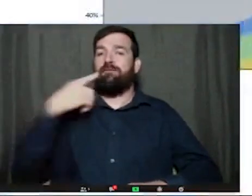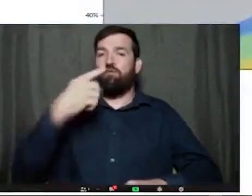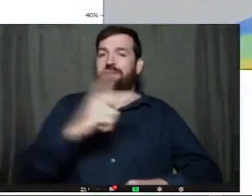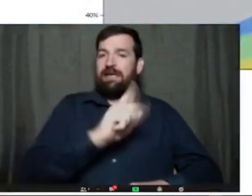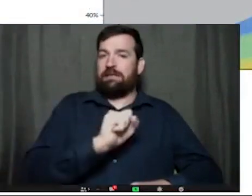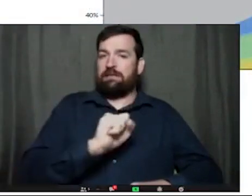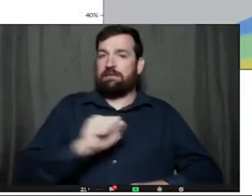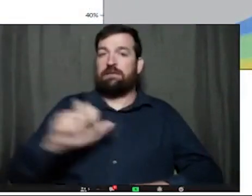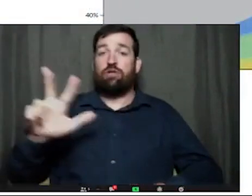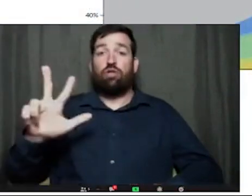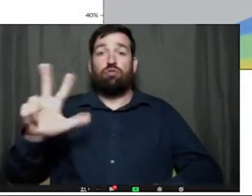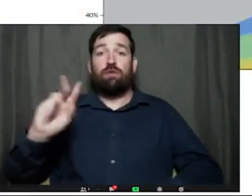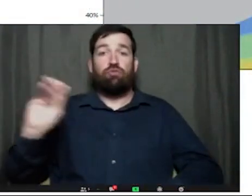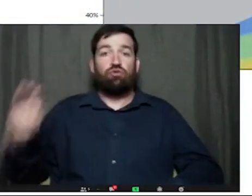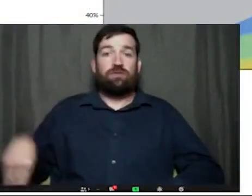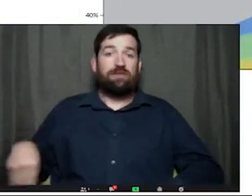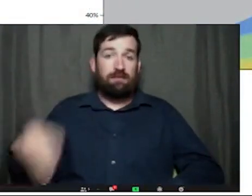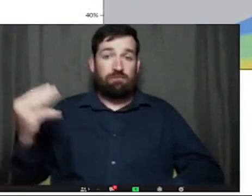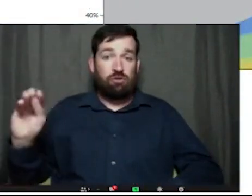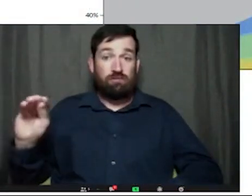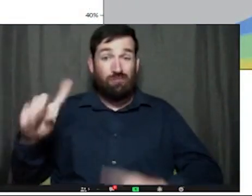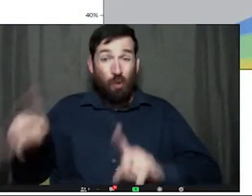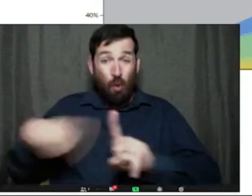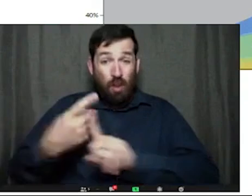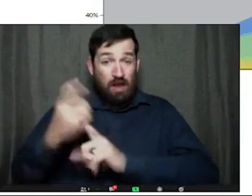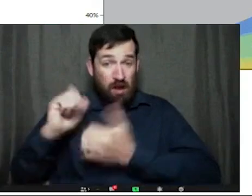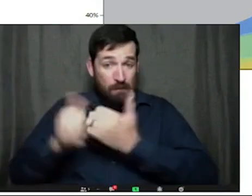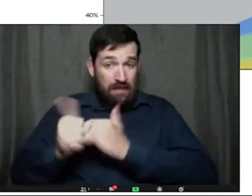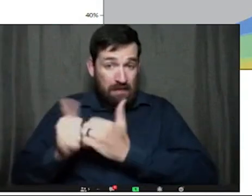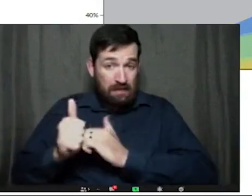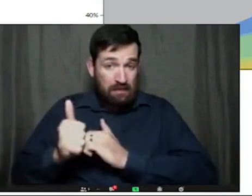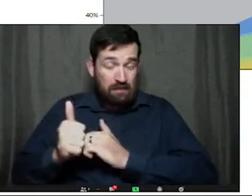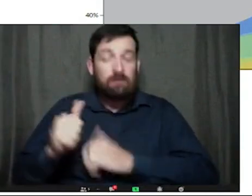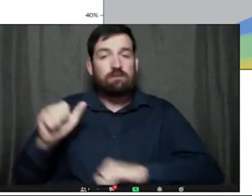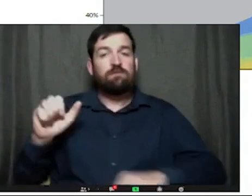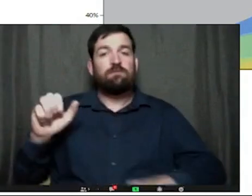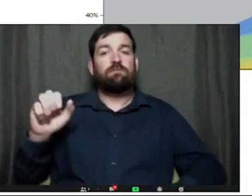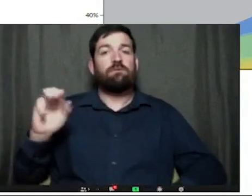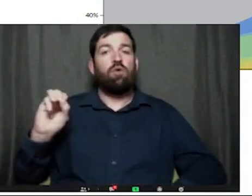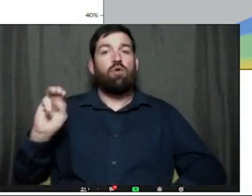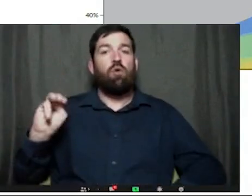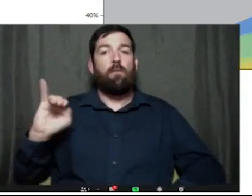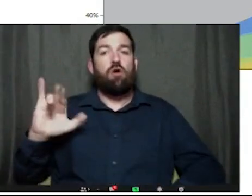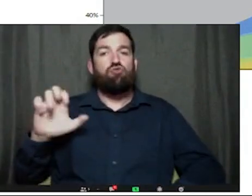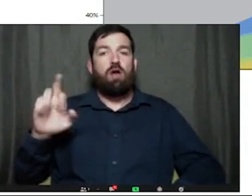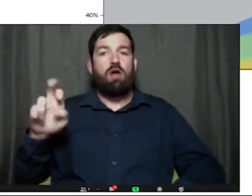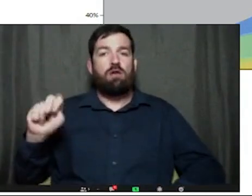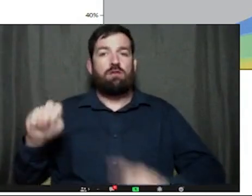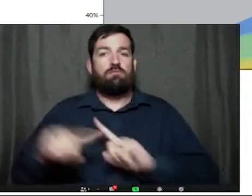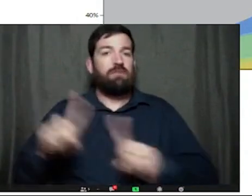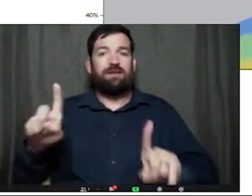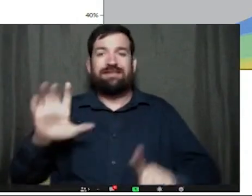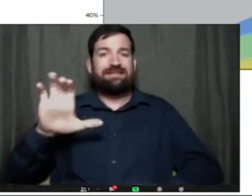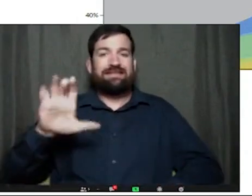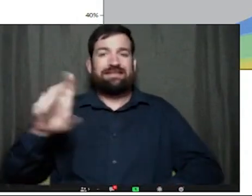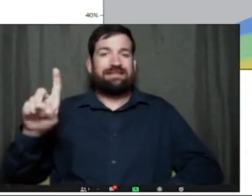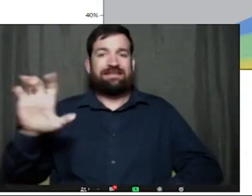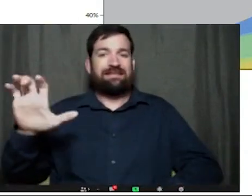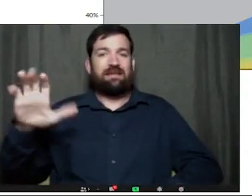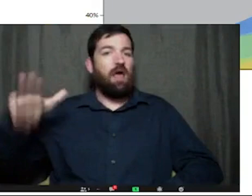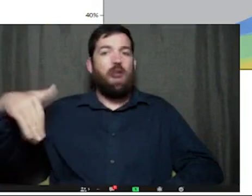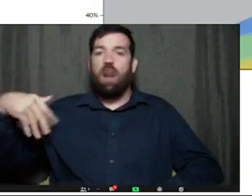thing that can really compete with Delta right now is Omicron, but CDC has not started to include Omicron in their weekly